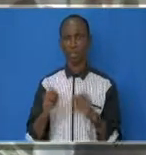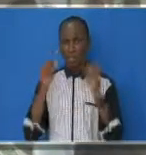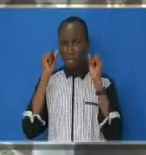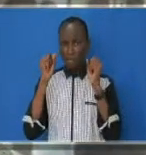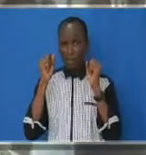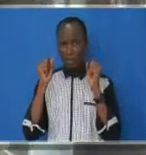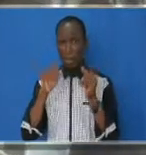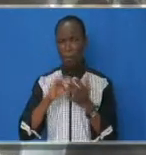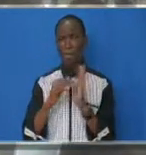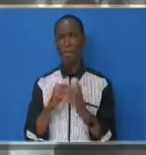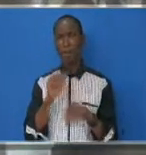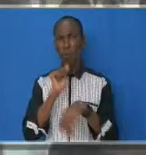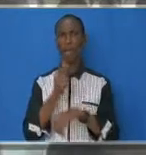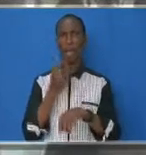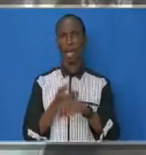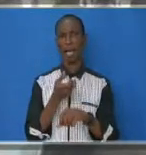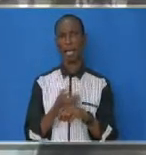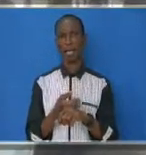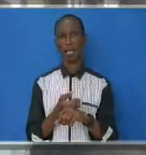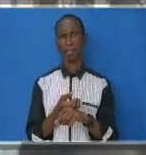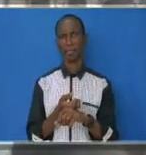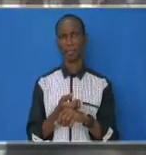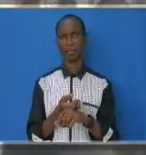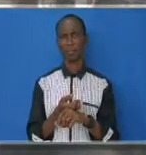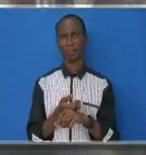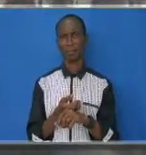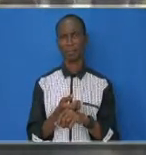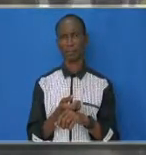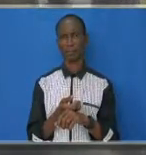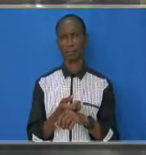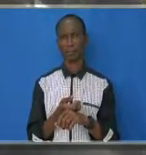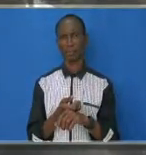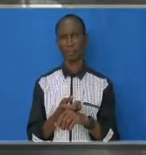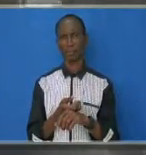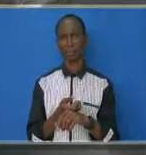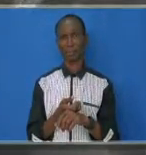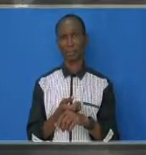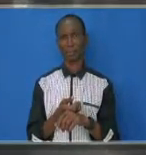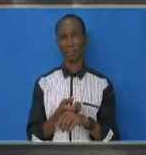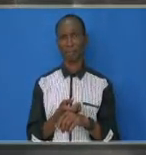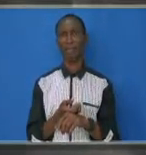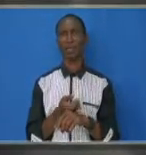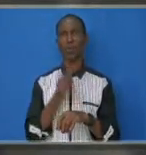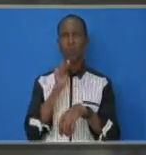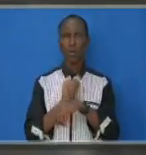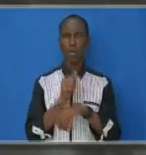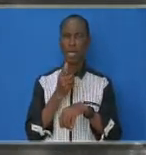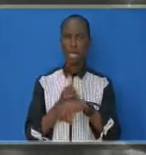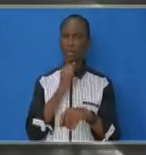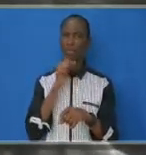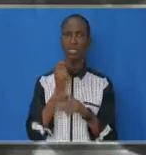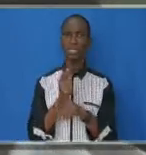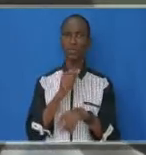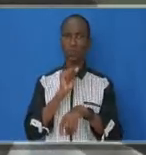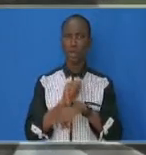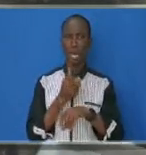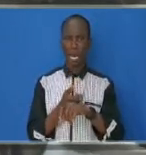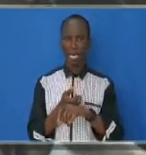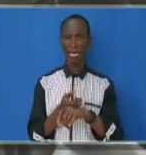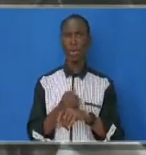se asem no etisa ana se wutumi yesa e be bo a wo papa e ma wo hu no nokware nkyere kyere no